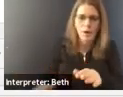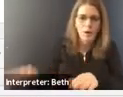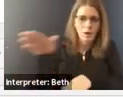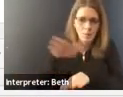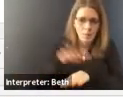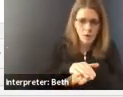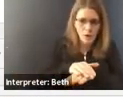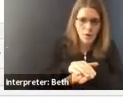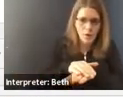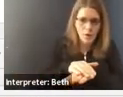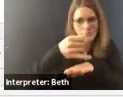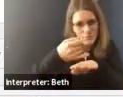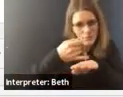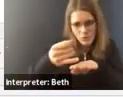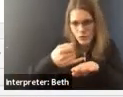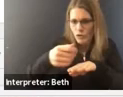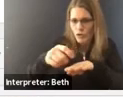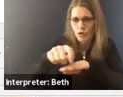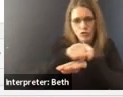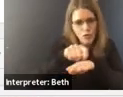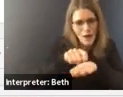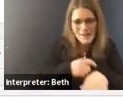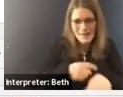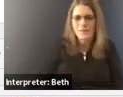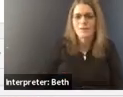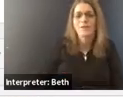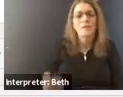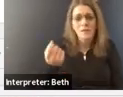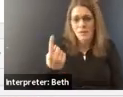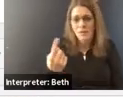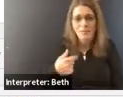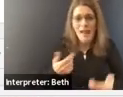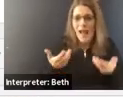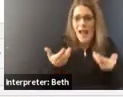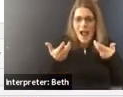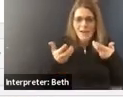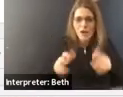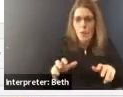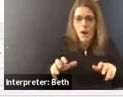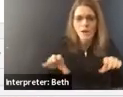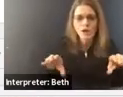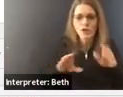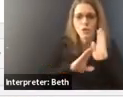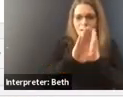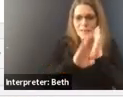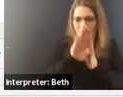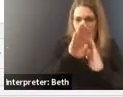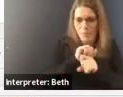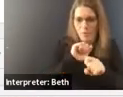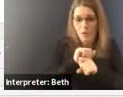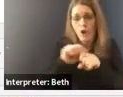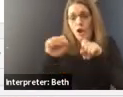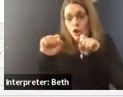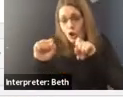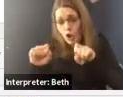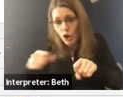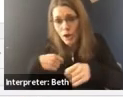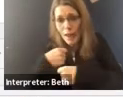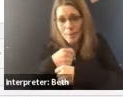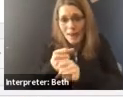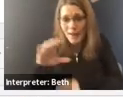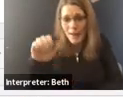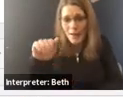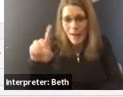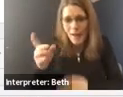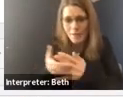Again, I didn't want to do the development work. Could I have built a CAD file for this? Yes, I could have knocked one together, but